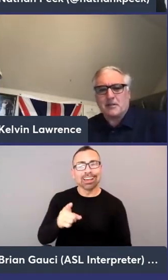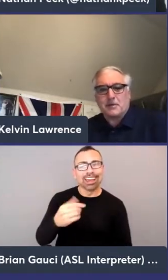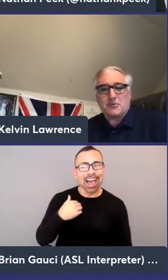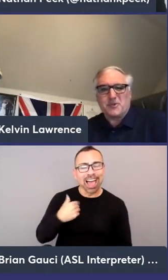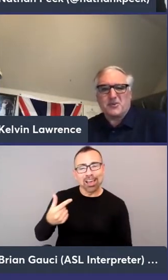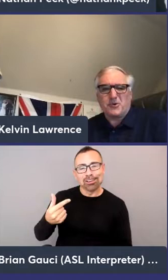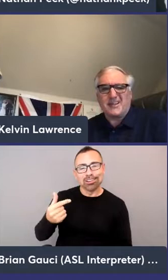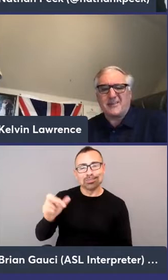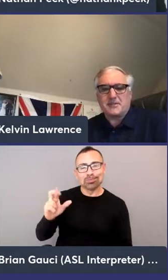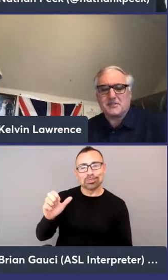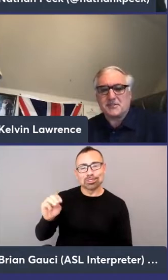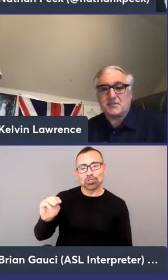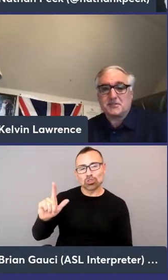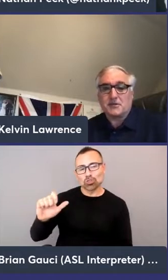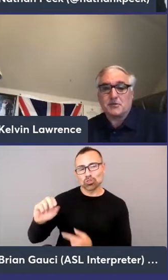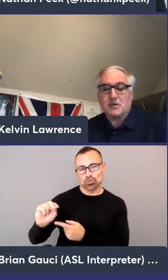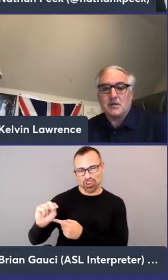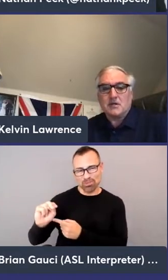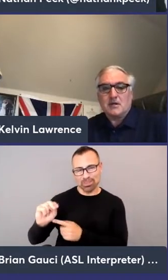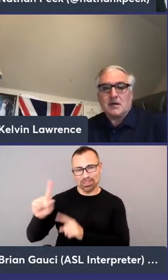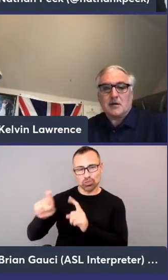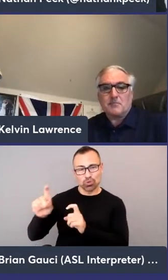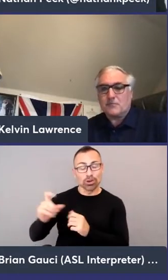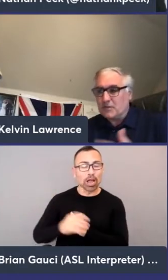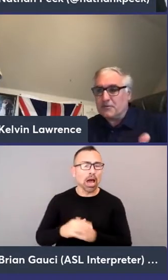around a little bit between the query languages just to show